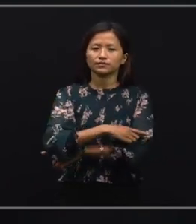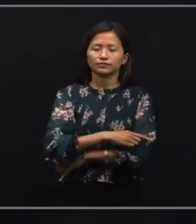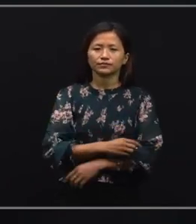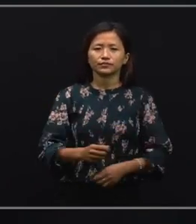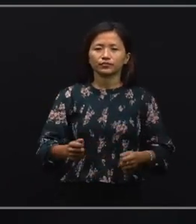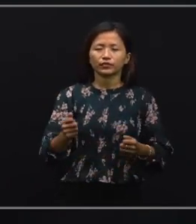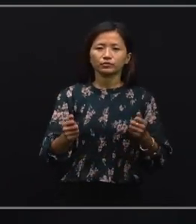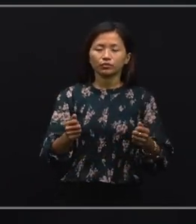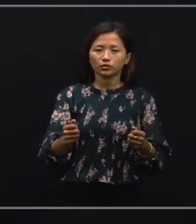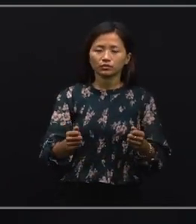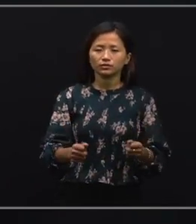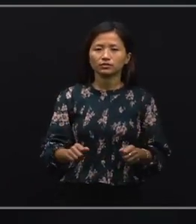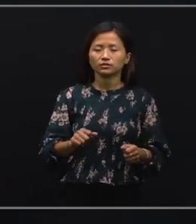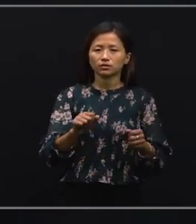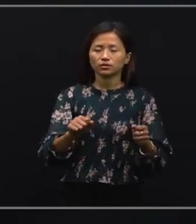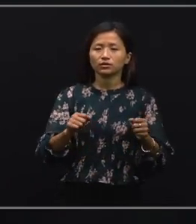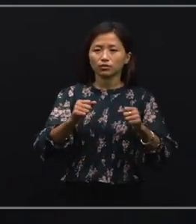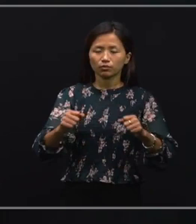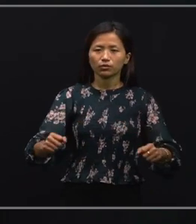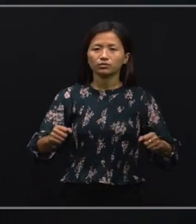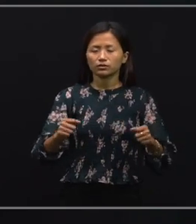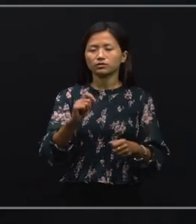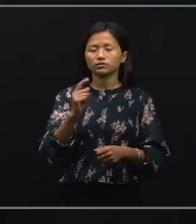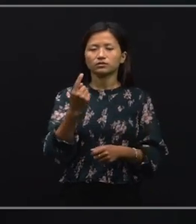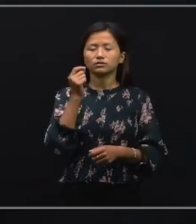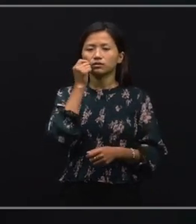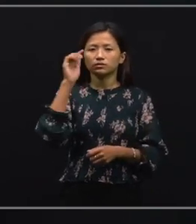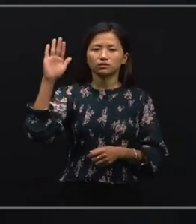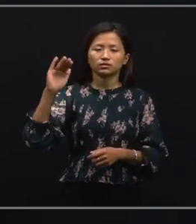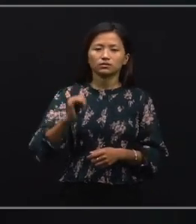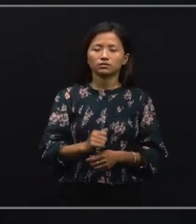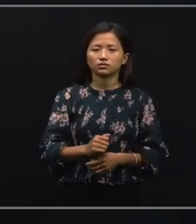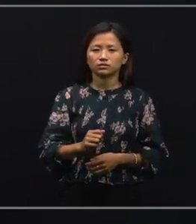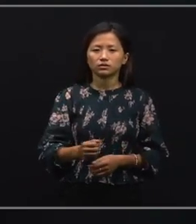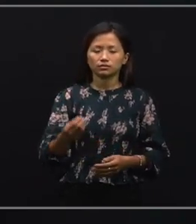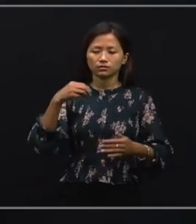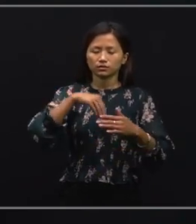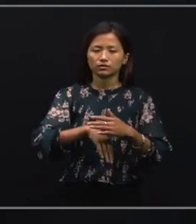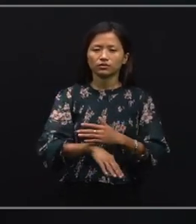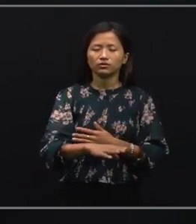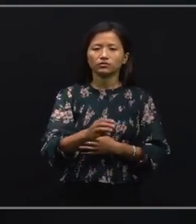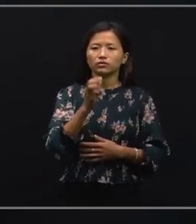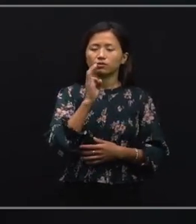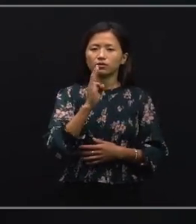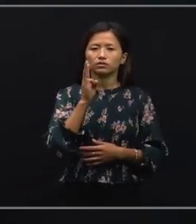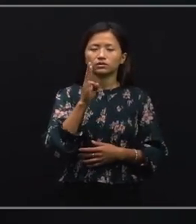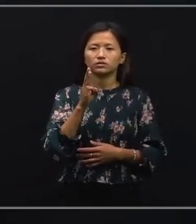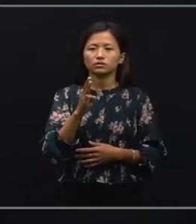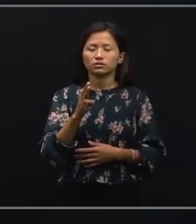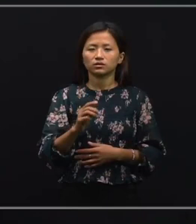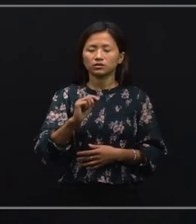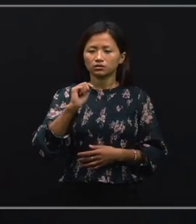boatman did not want to risk his life because if anything goes wrong in the middle of the water, in the middle of the